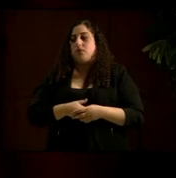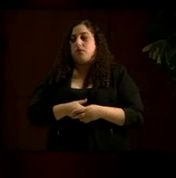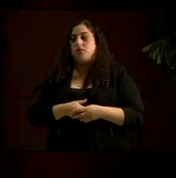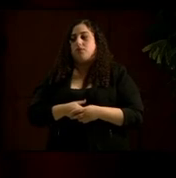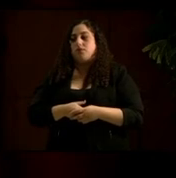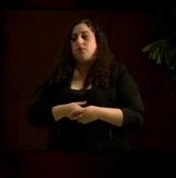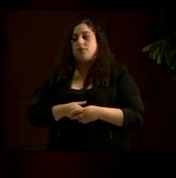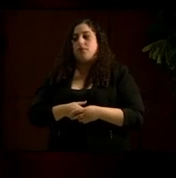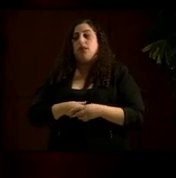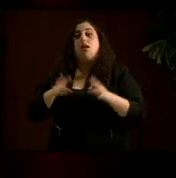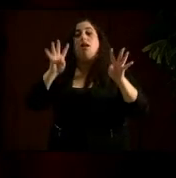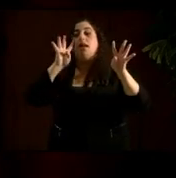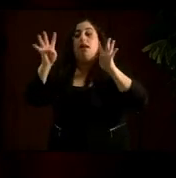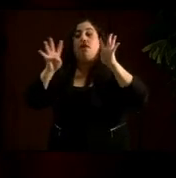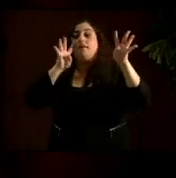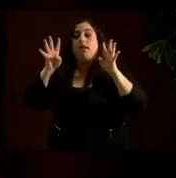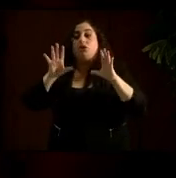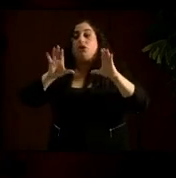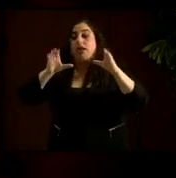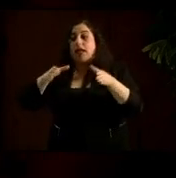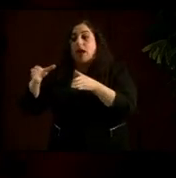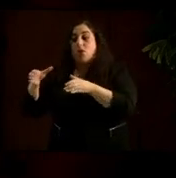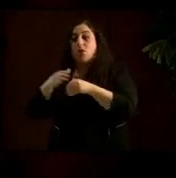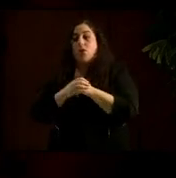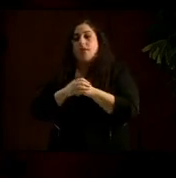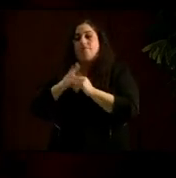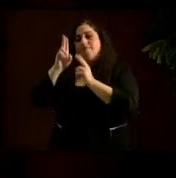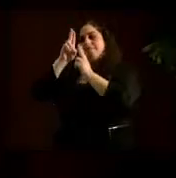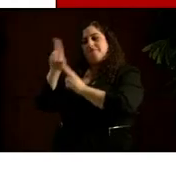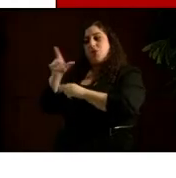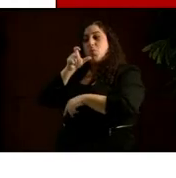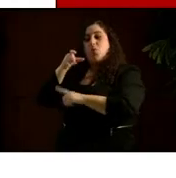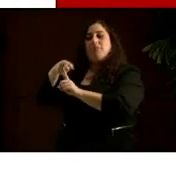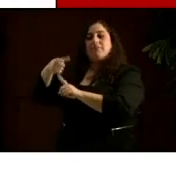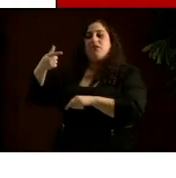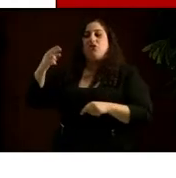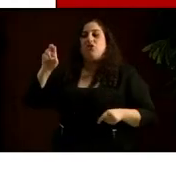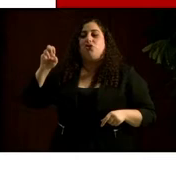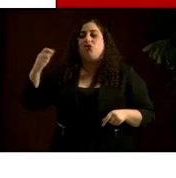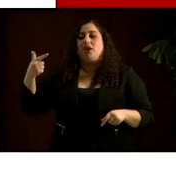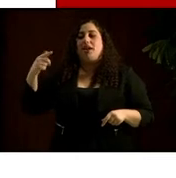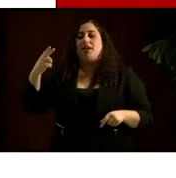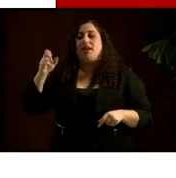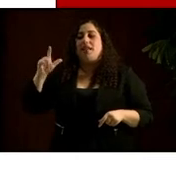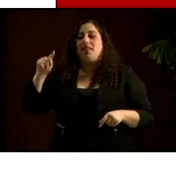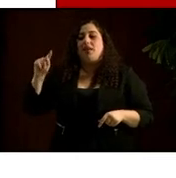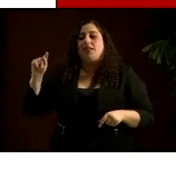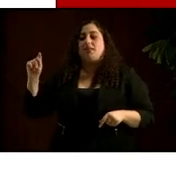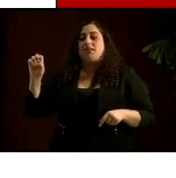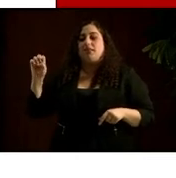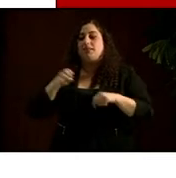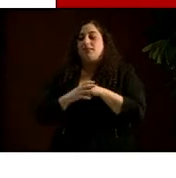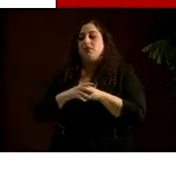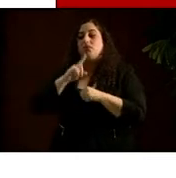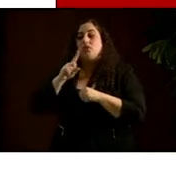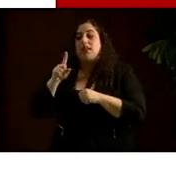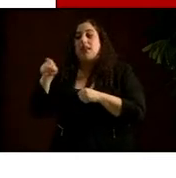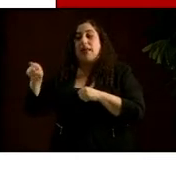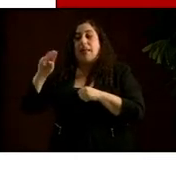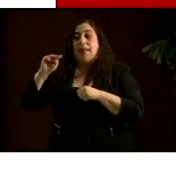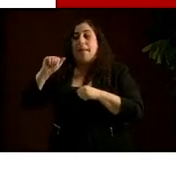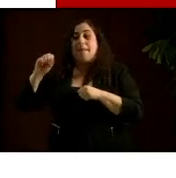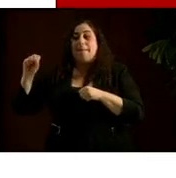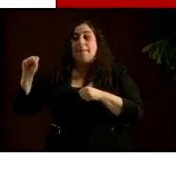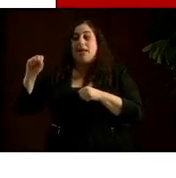In the innovation category, we recognize Greg Elliott, Director of Mass Spectrometry and Major Equipment for the Chemistry and Biochemistry